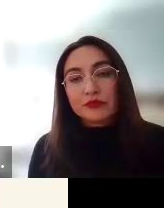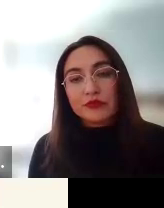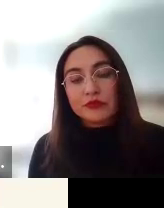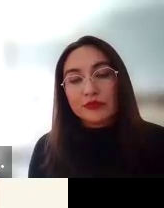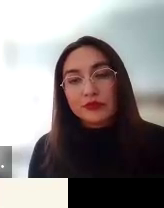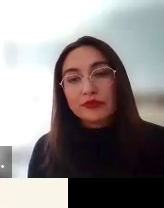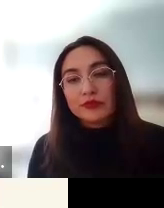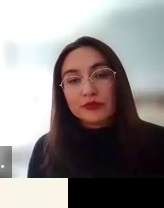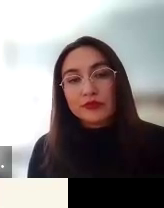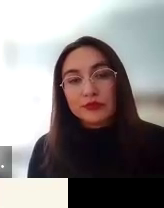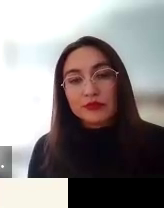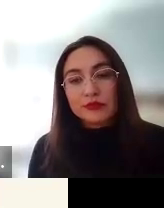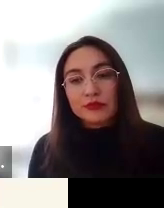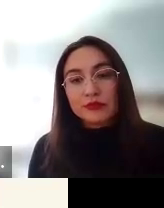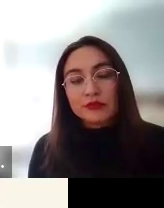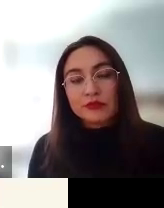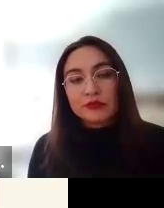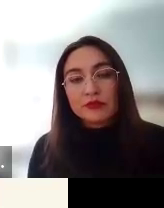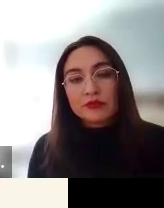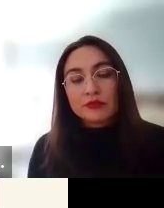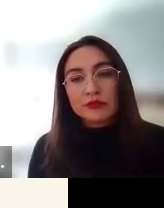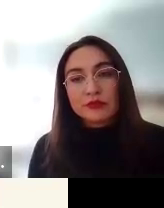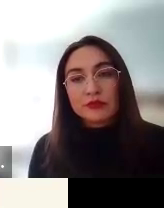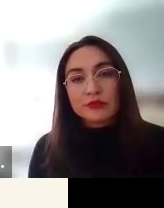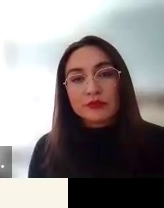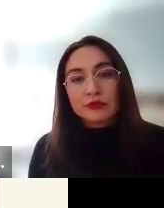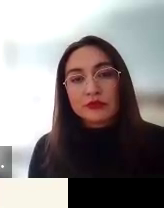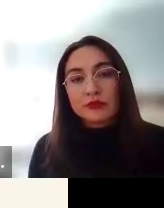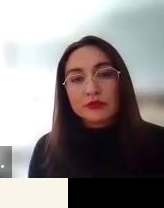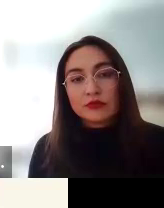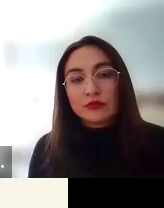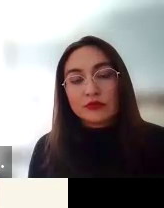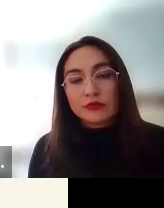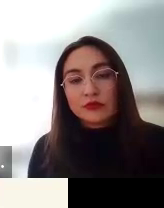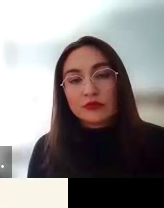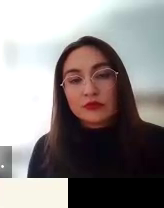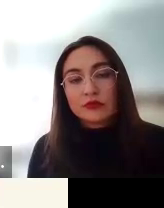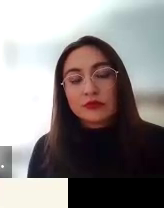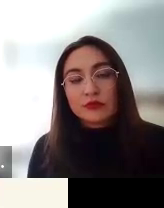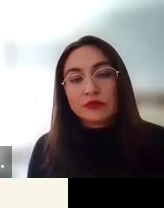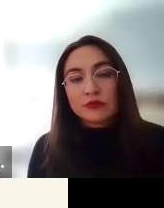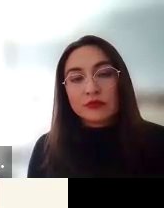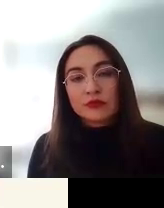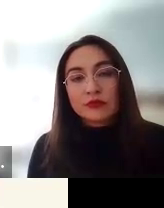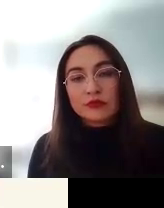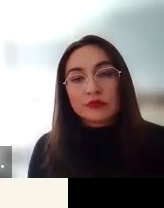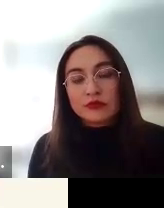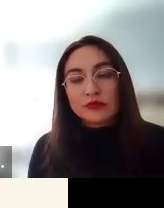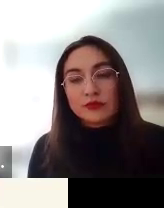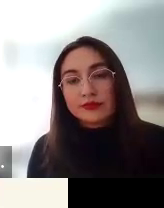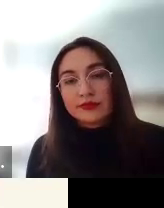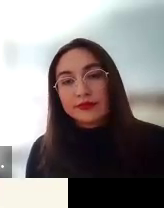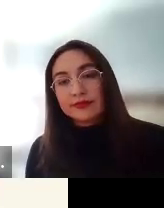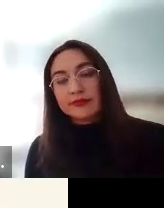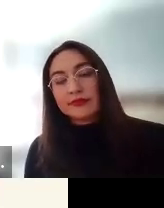plain language, and we incorporate a vision boarding element to that. Sometimes